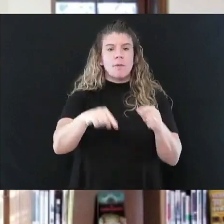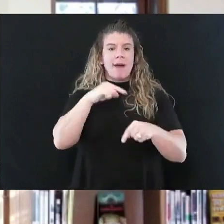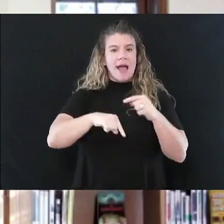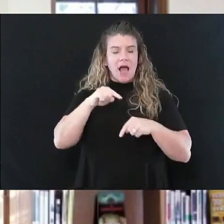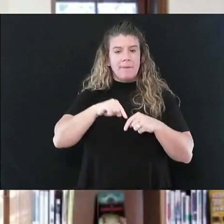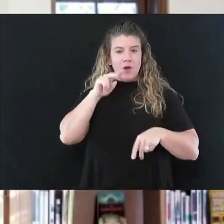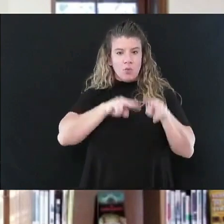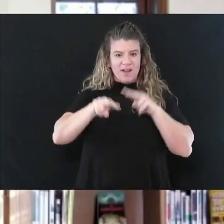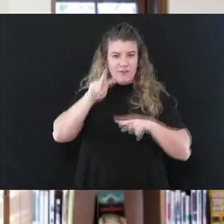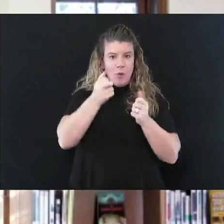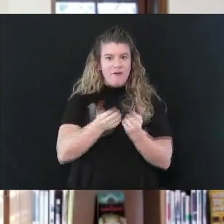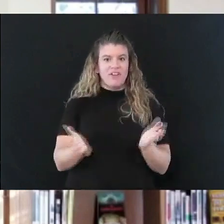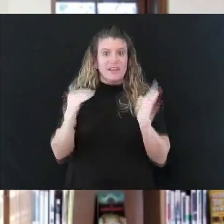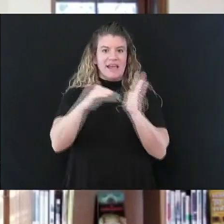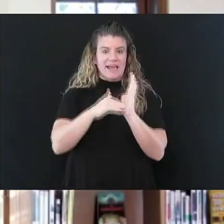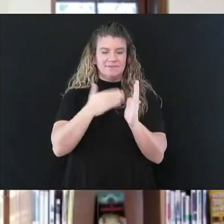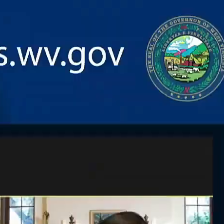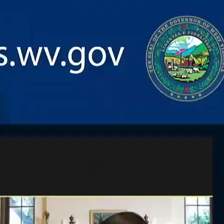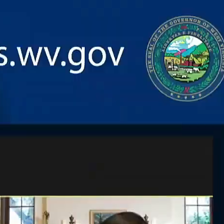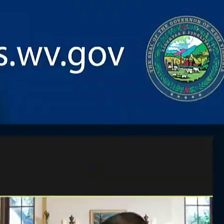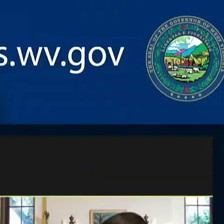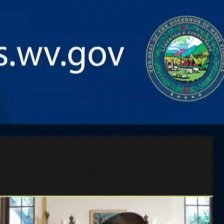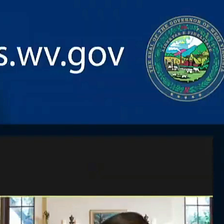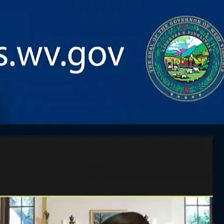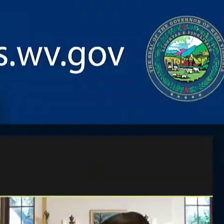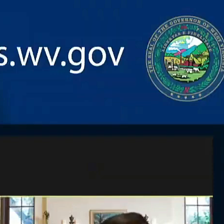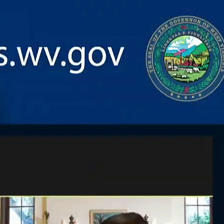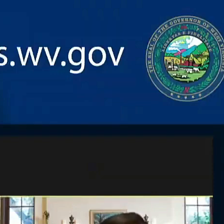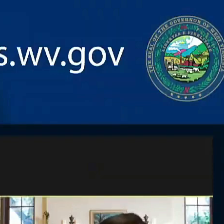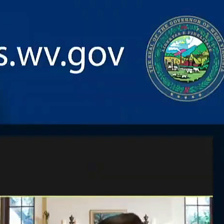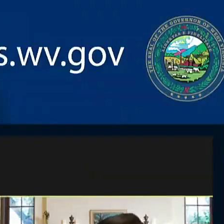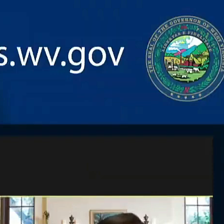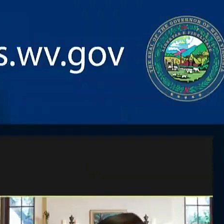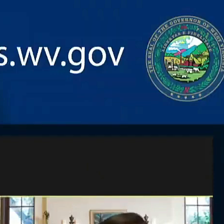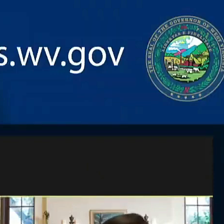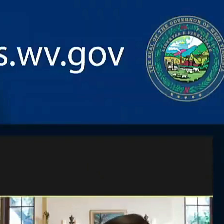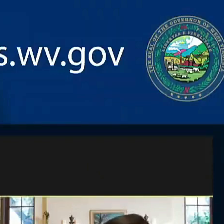everything again. Thank you. All right, thank you, Charles.